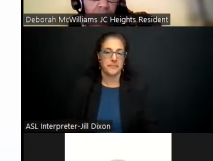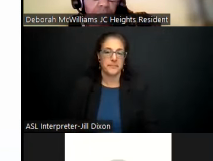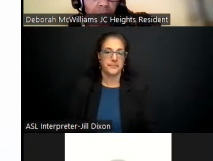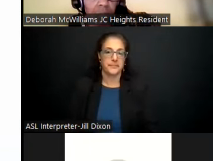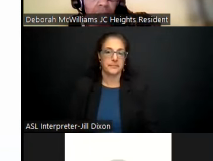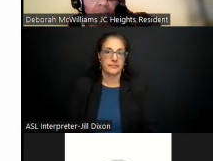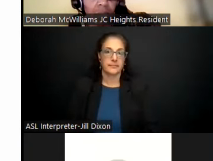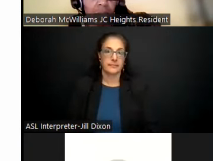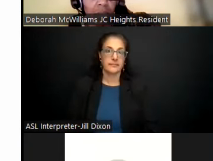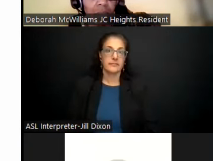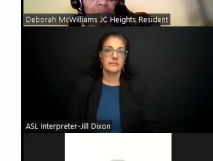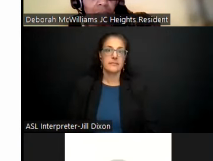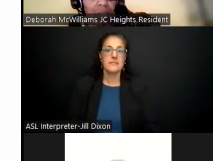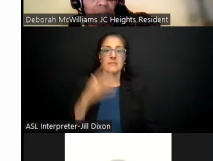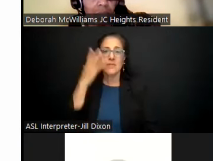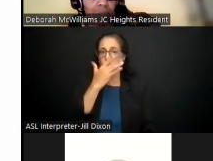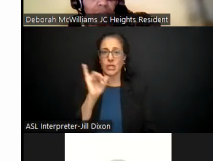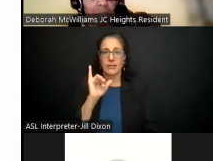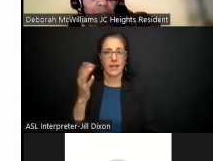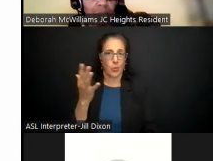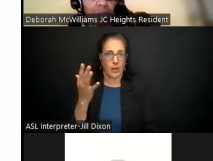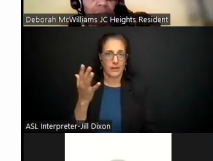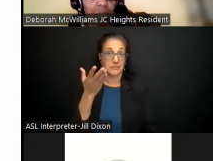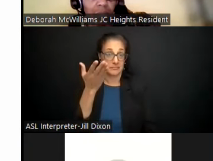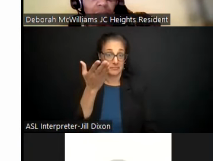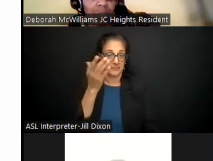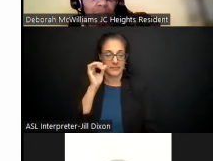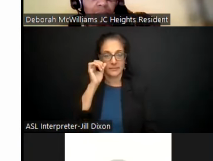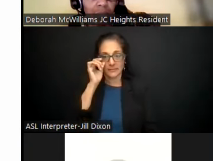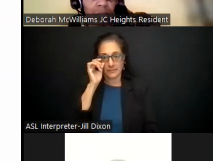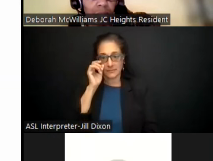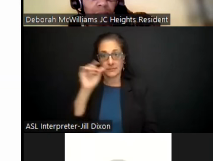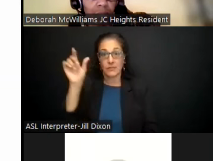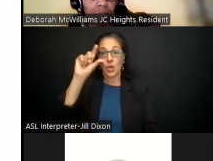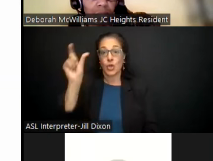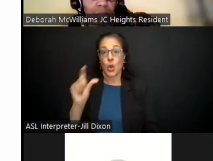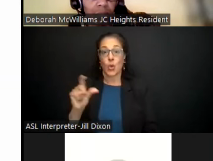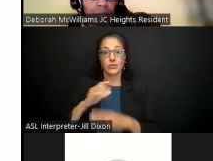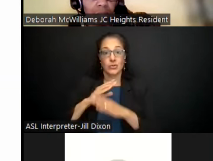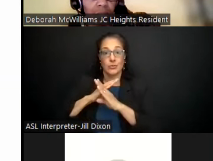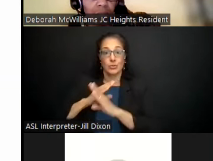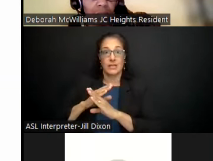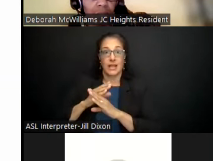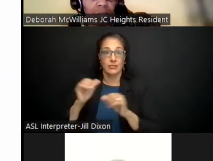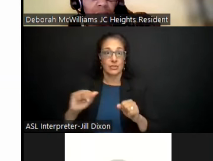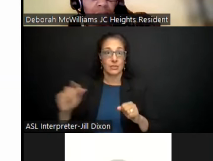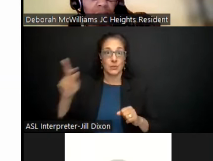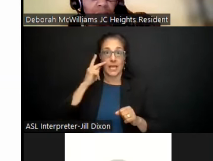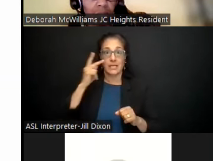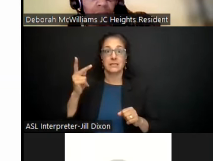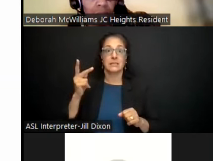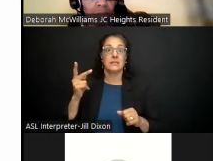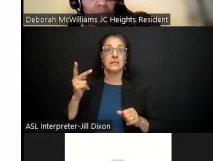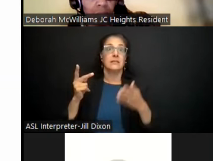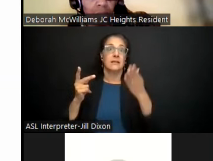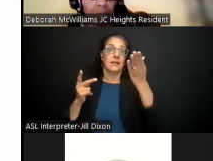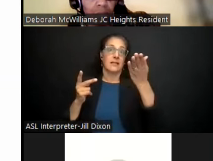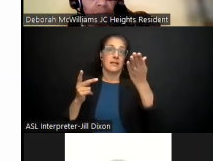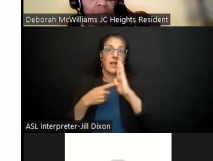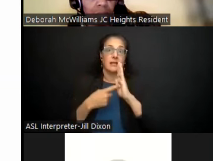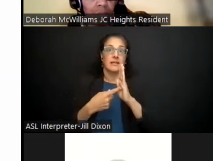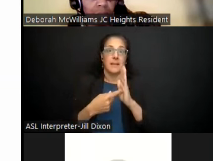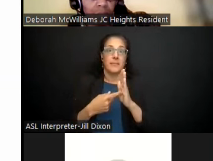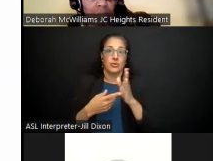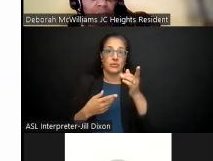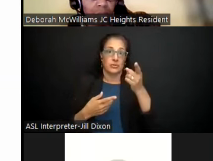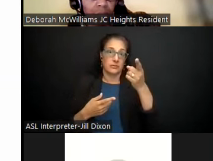So what might these things look like? At the coastal protections, we can see like this example